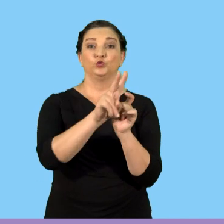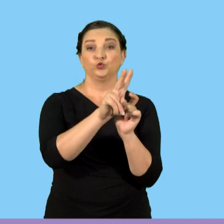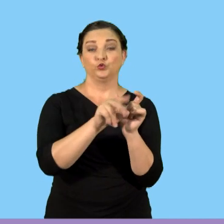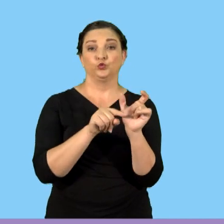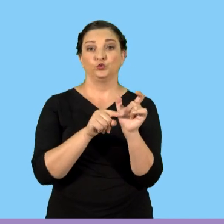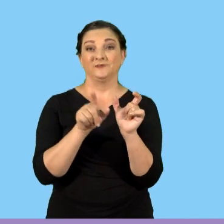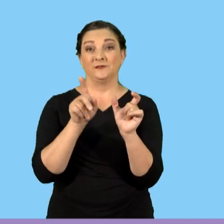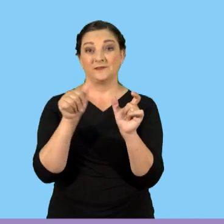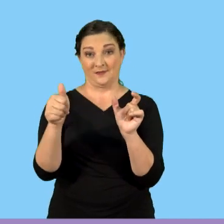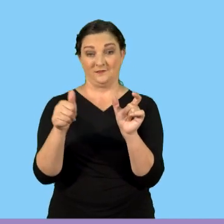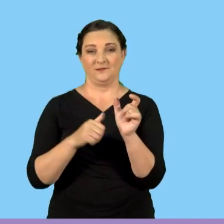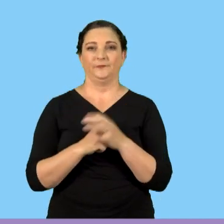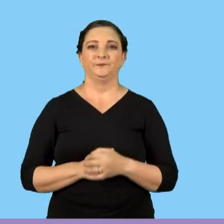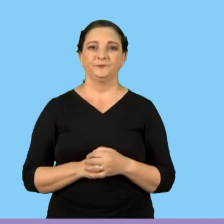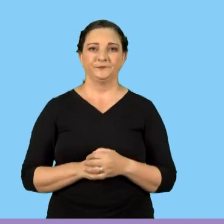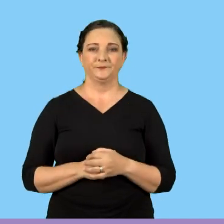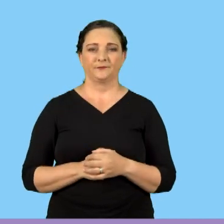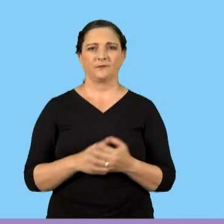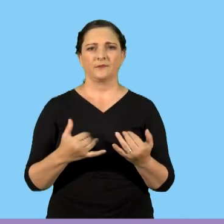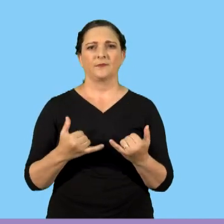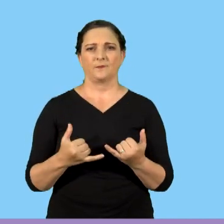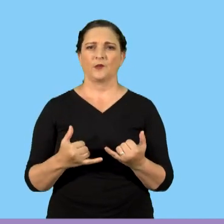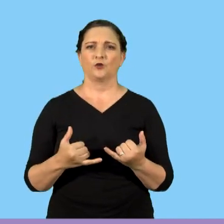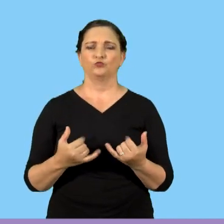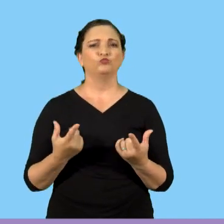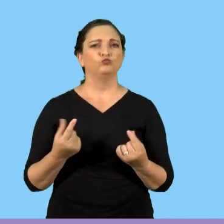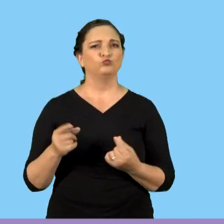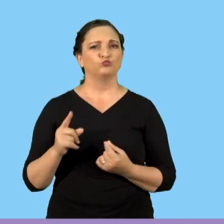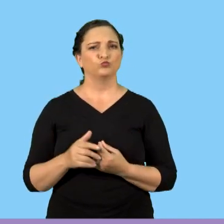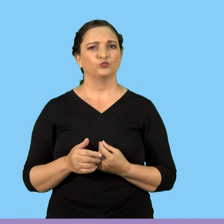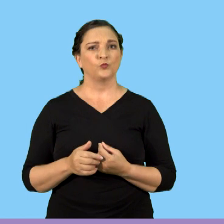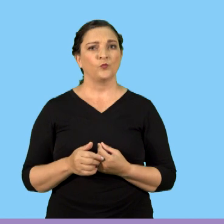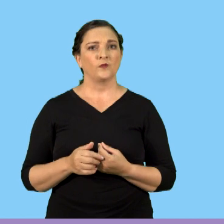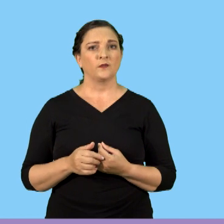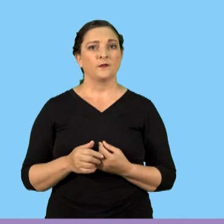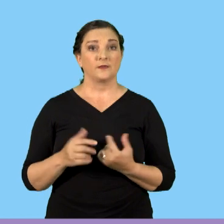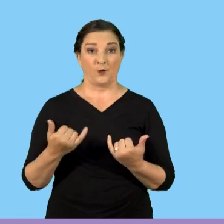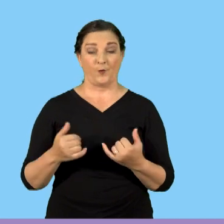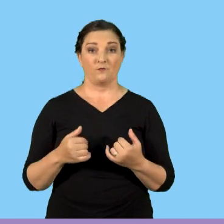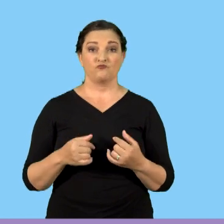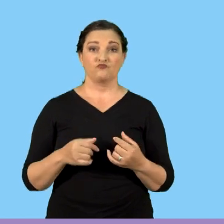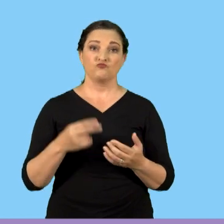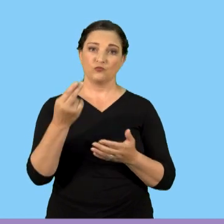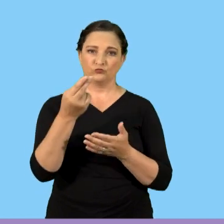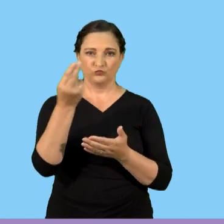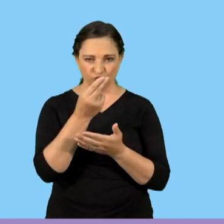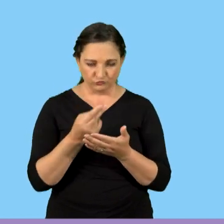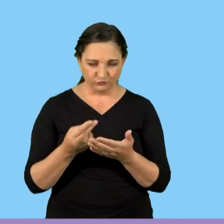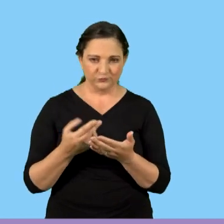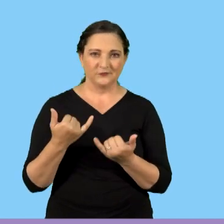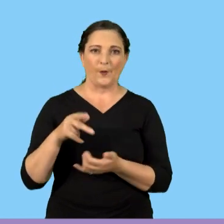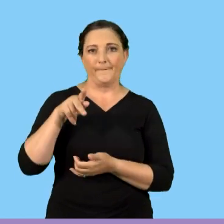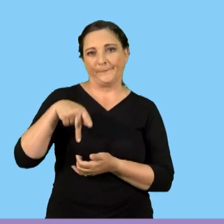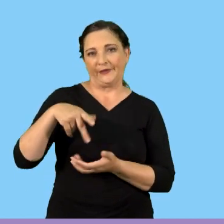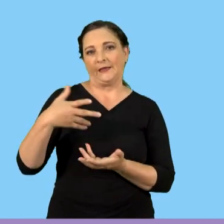And also we have a 2 and a +6. So let's just go and draw those points